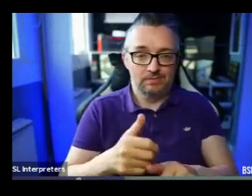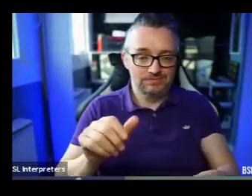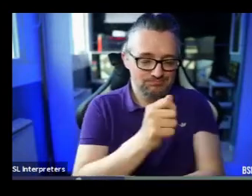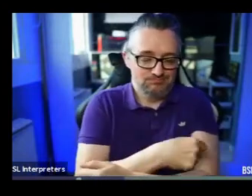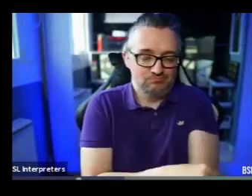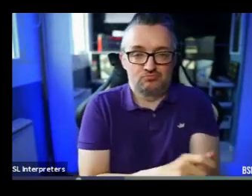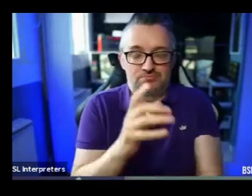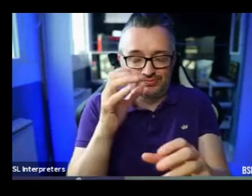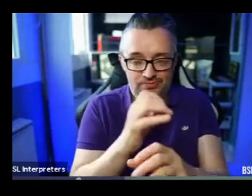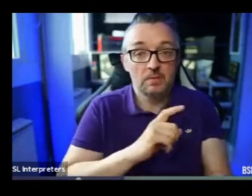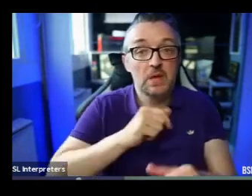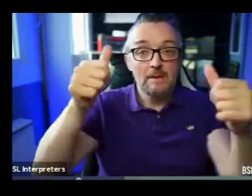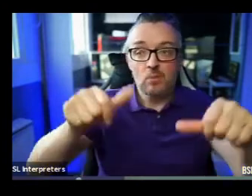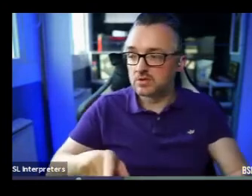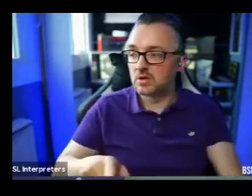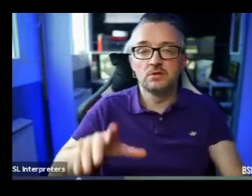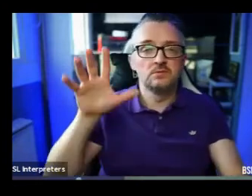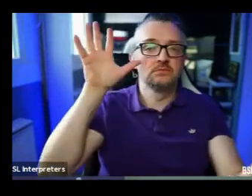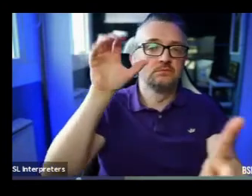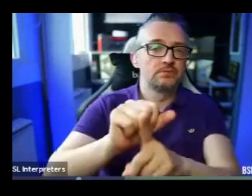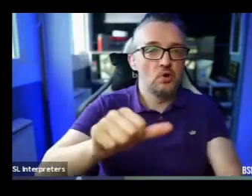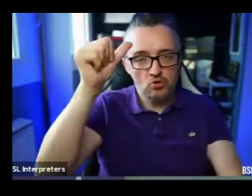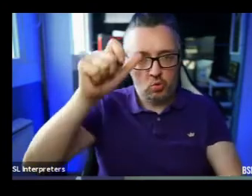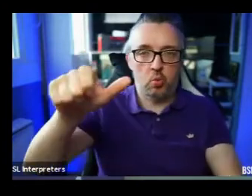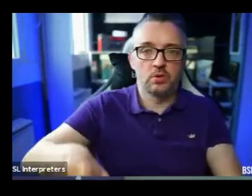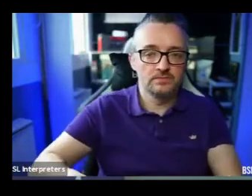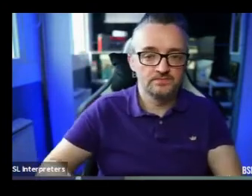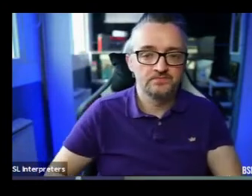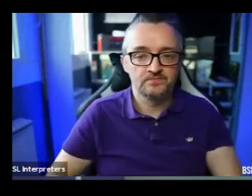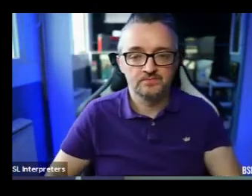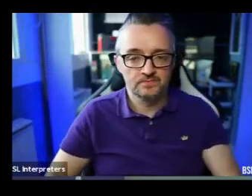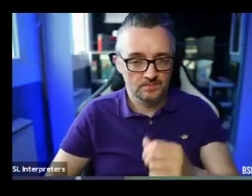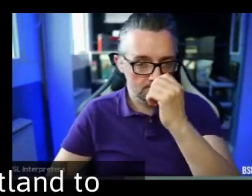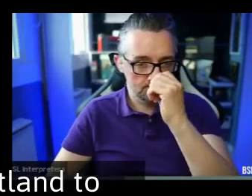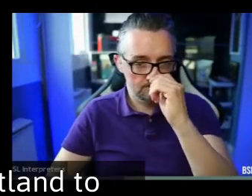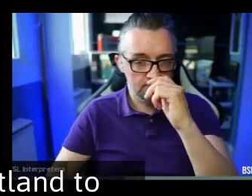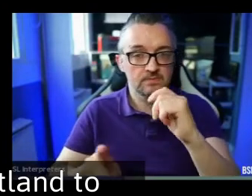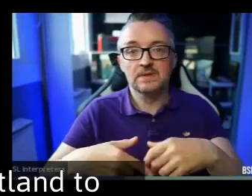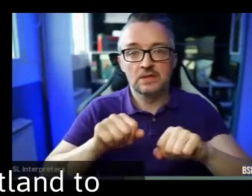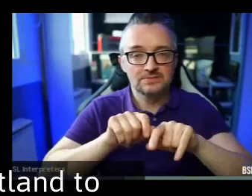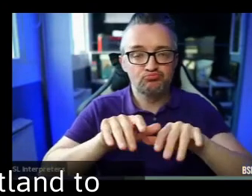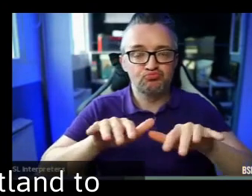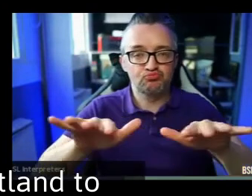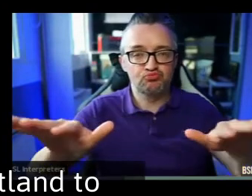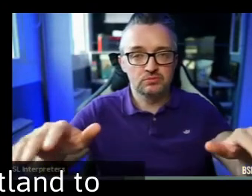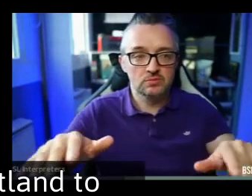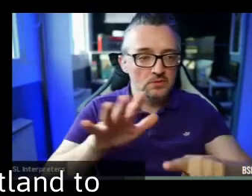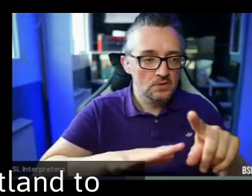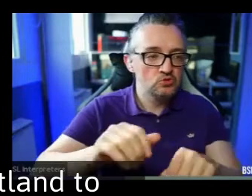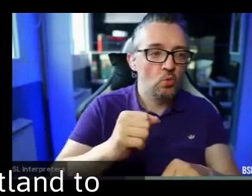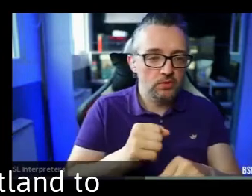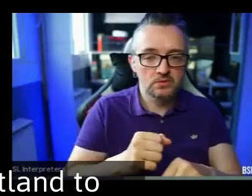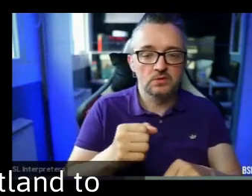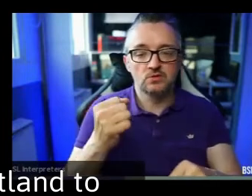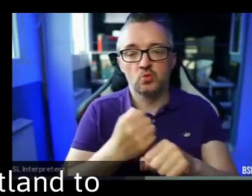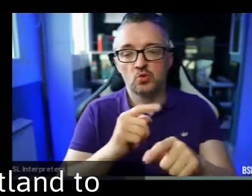sedated her or restrained her. But because of the poster, they knew who Kendra was. So that started to spread across Scotland